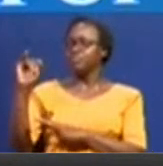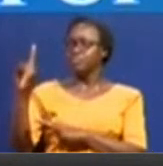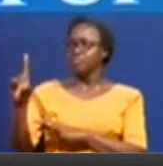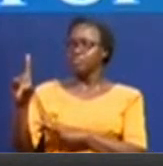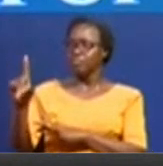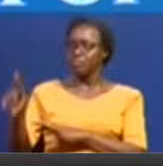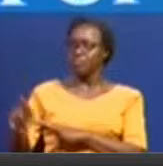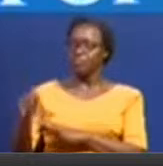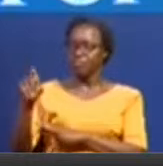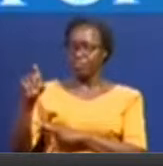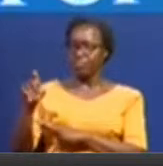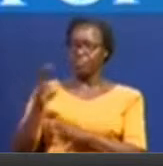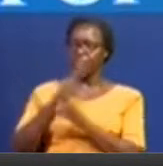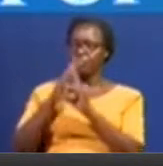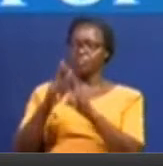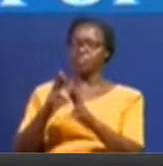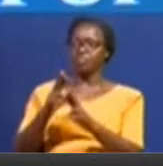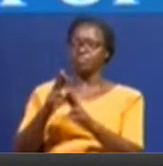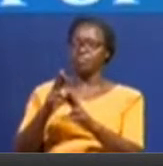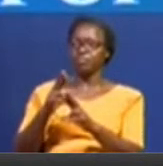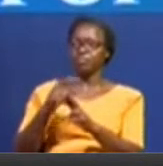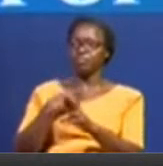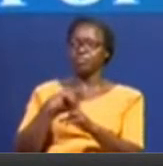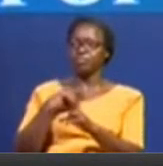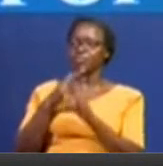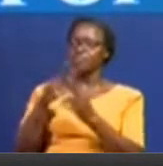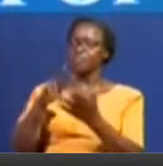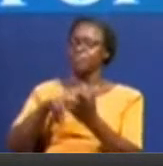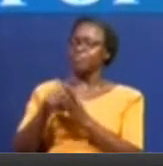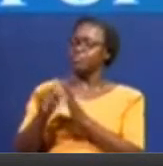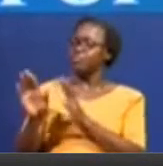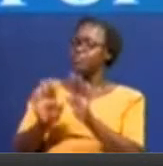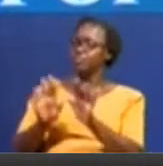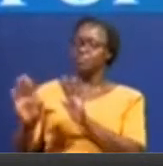needed to report. I needed to report on their projects.